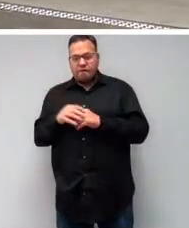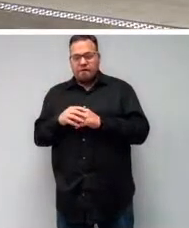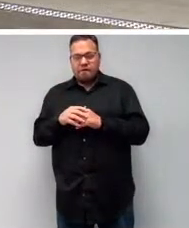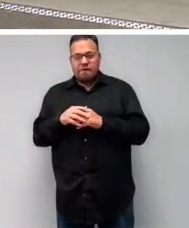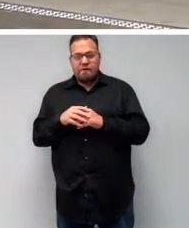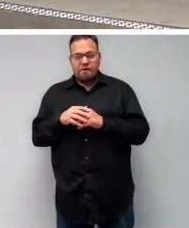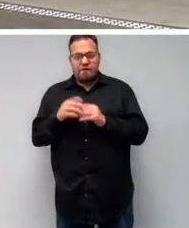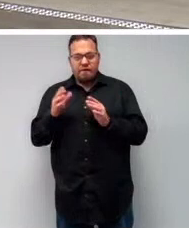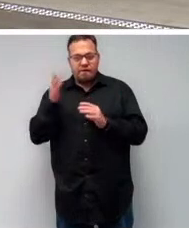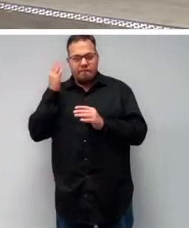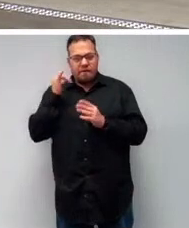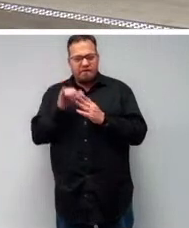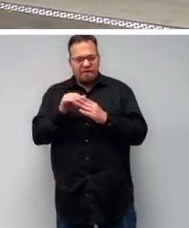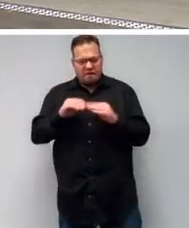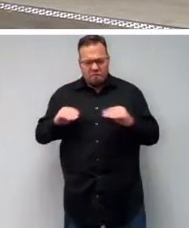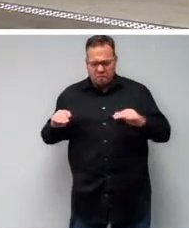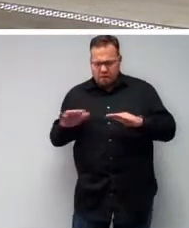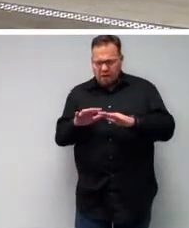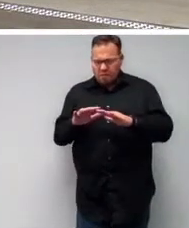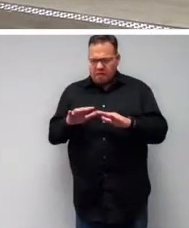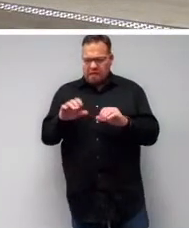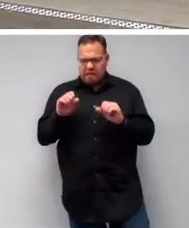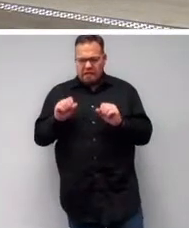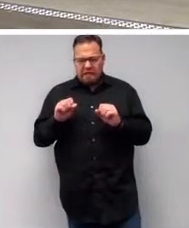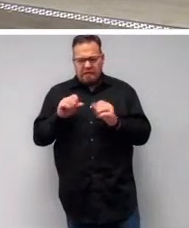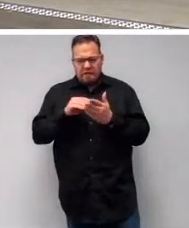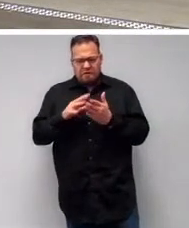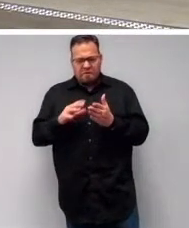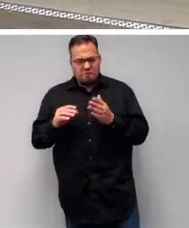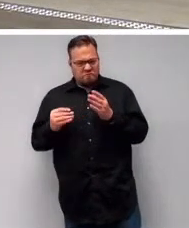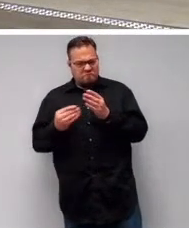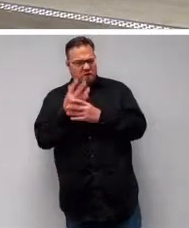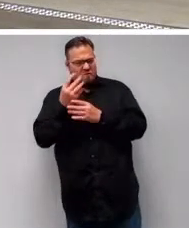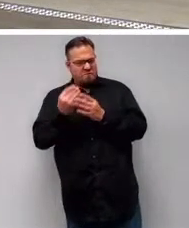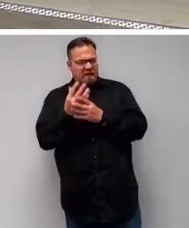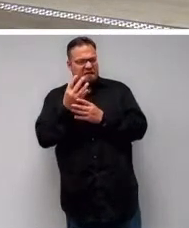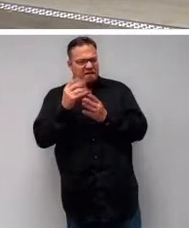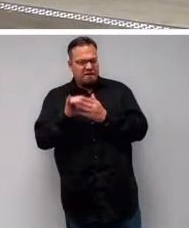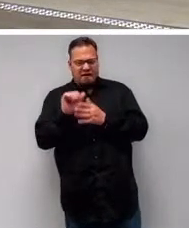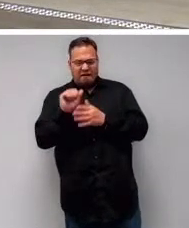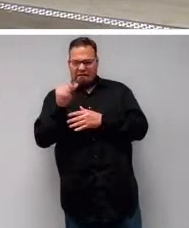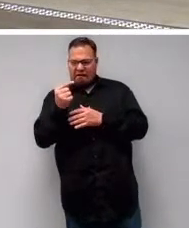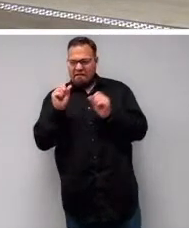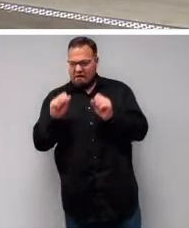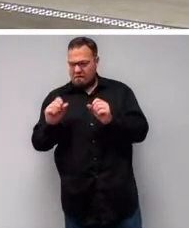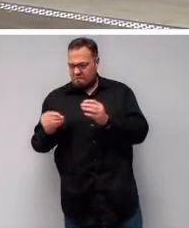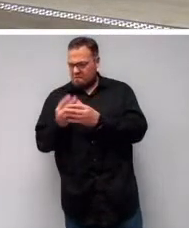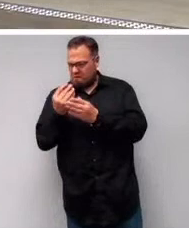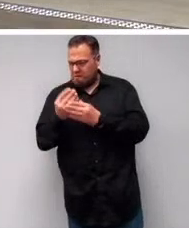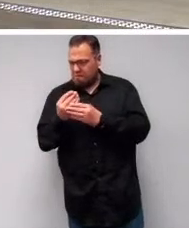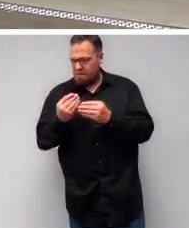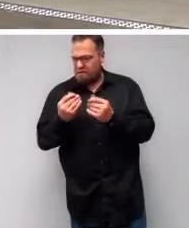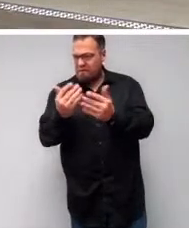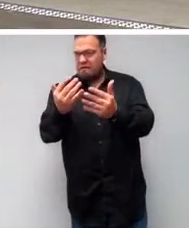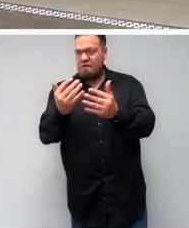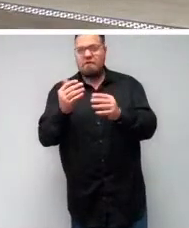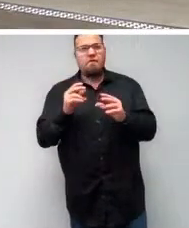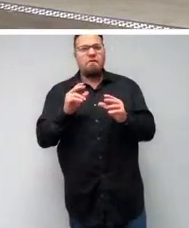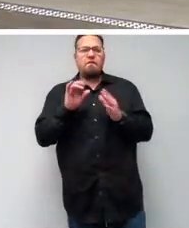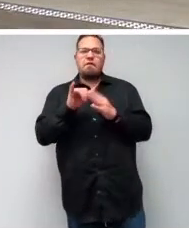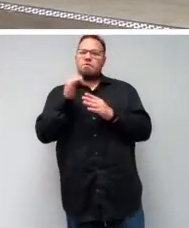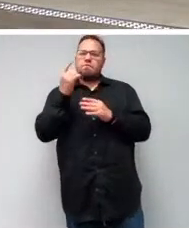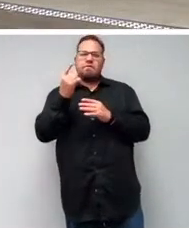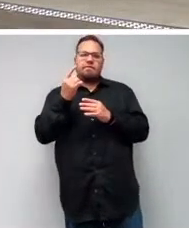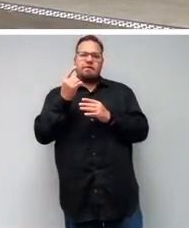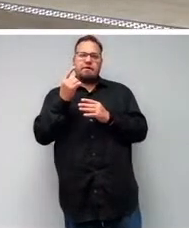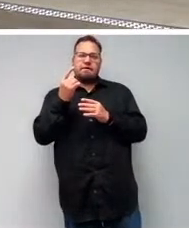Because of the ground, can students grow plants? Like, could the ag program grow produce? No. No. No, okay. That's one of the conditions in the